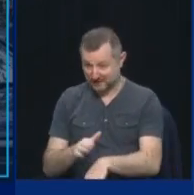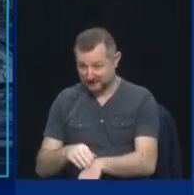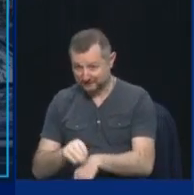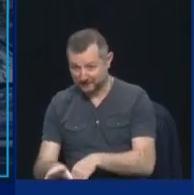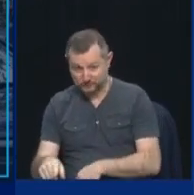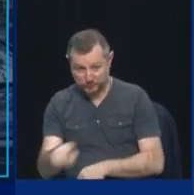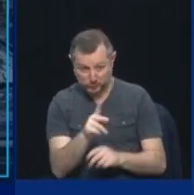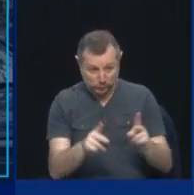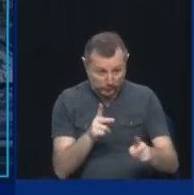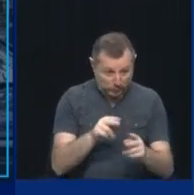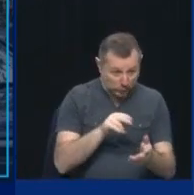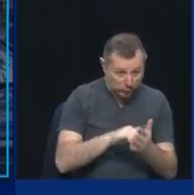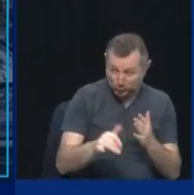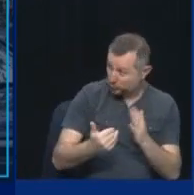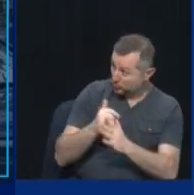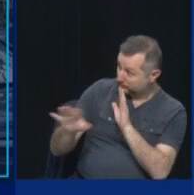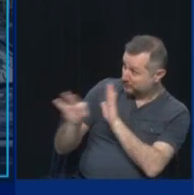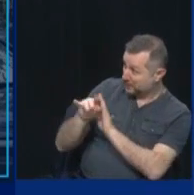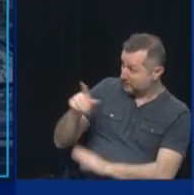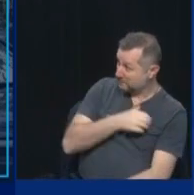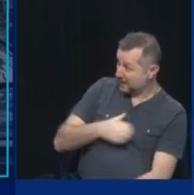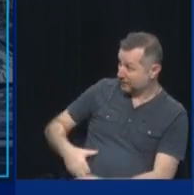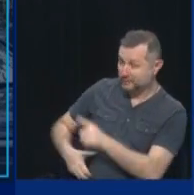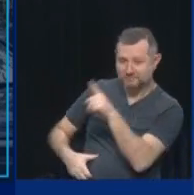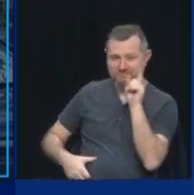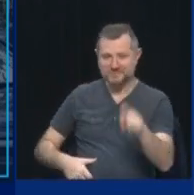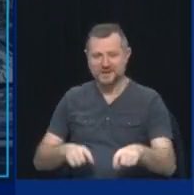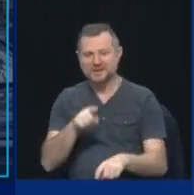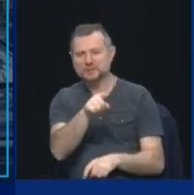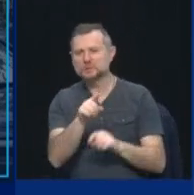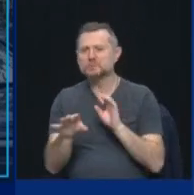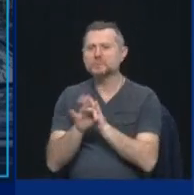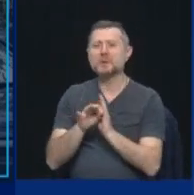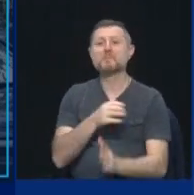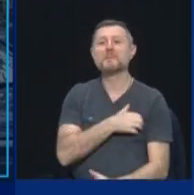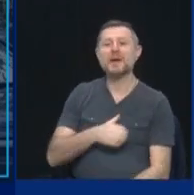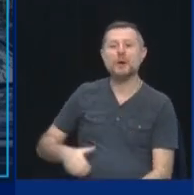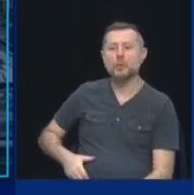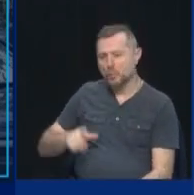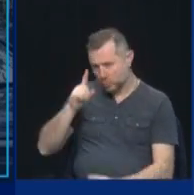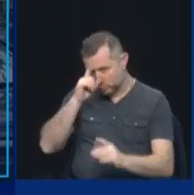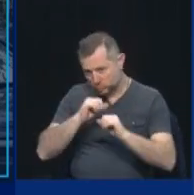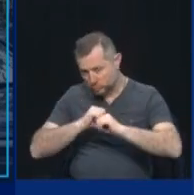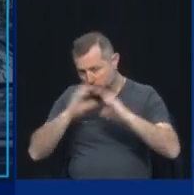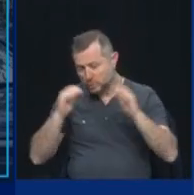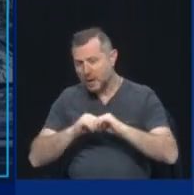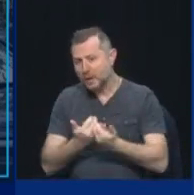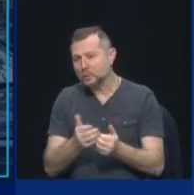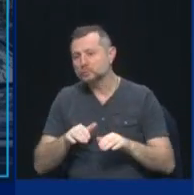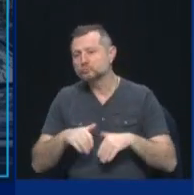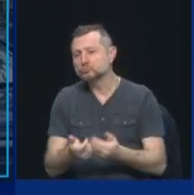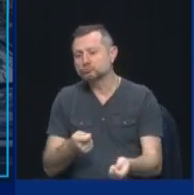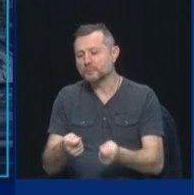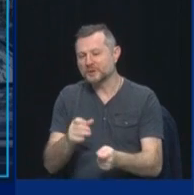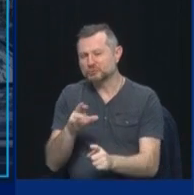mayor? A mayor who can deal with crime